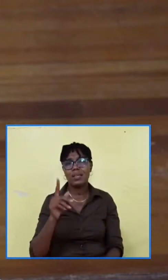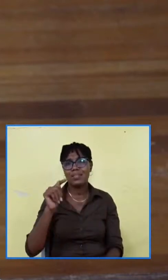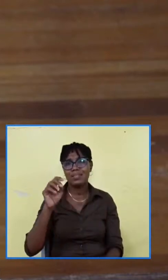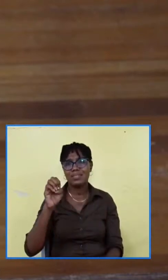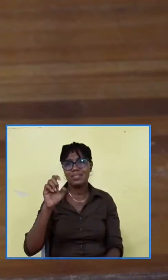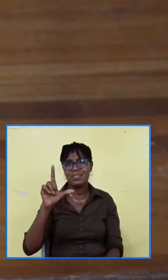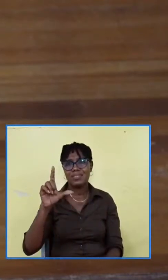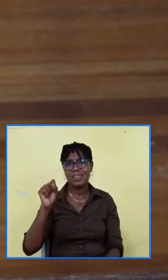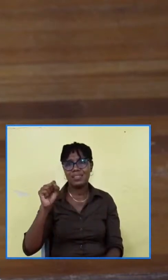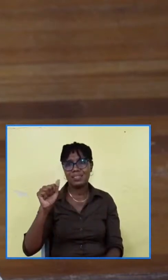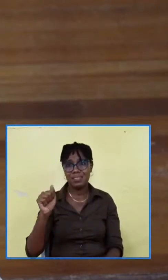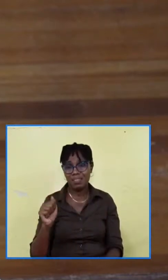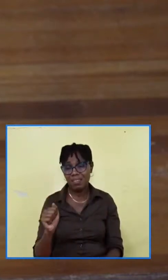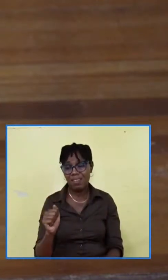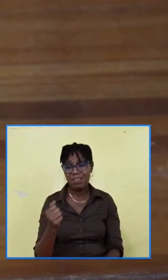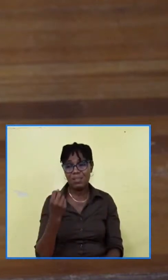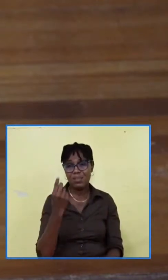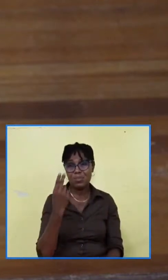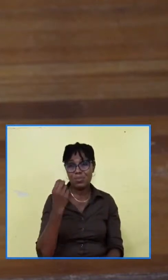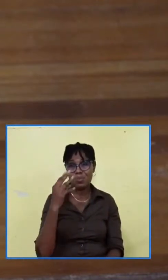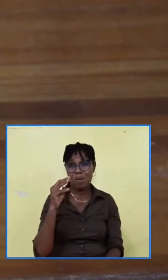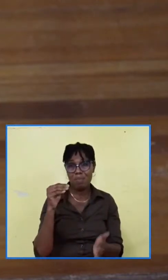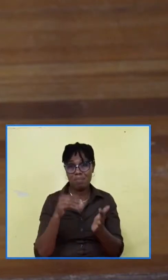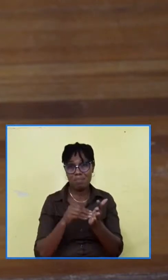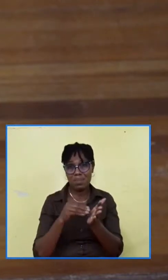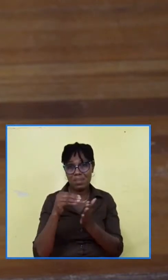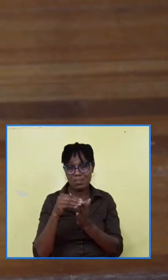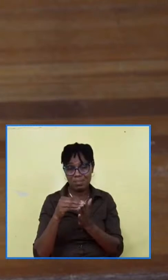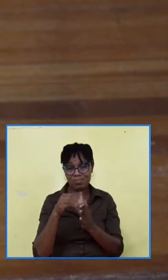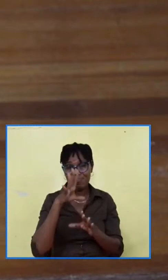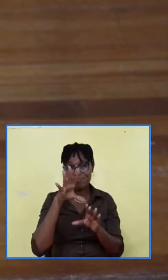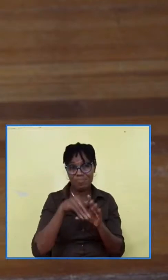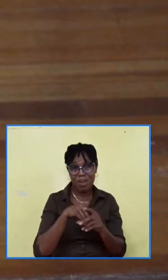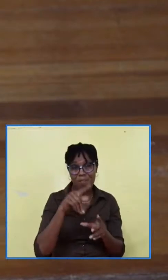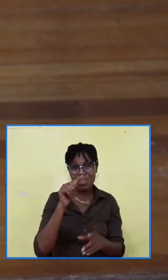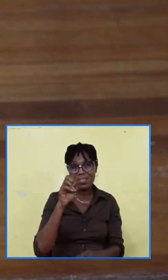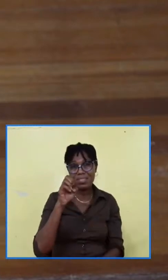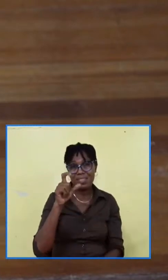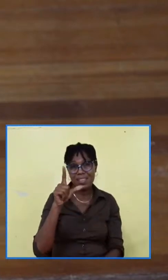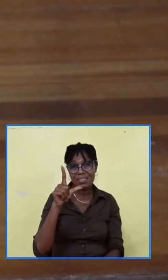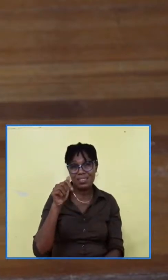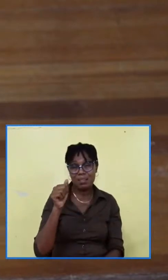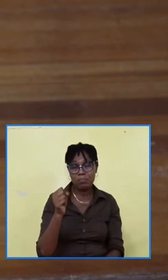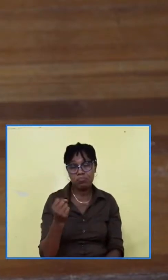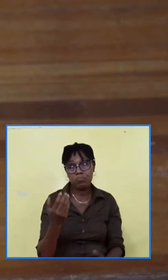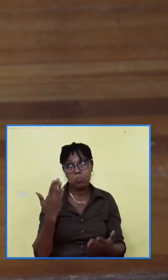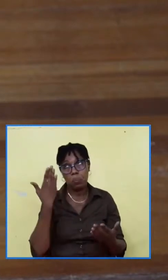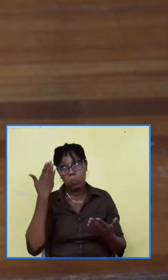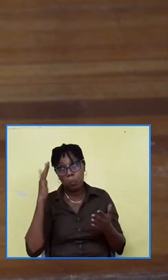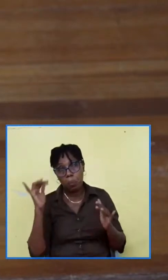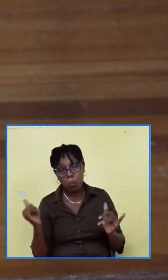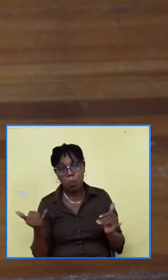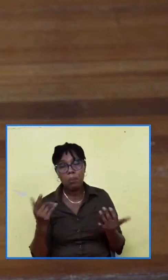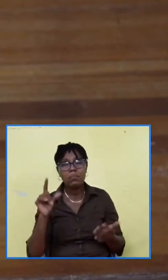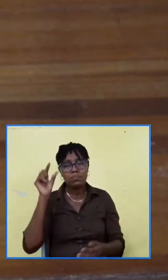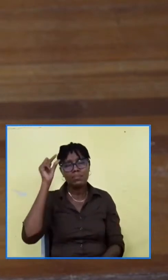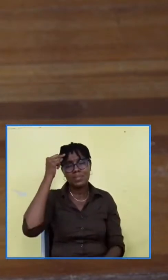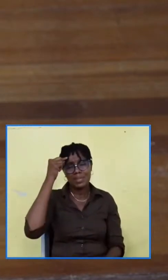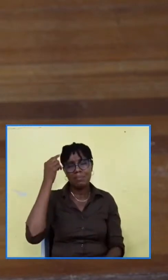but we would have the option, given what the governor said yesterday, and please be assured we are looking at these